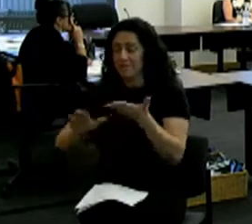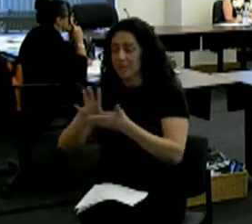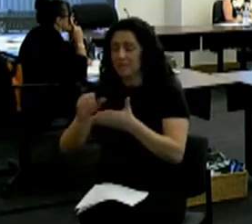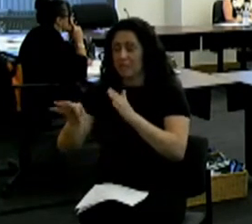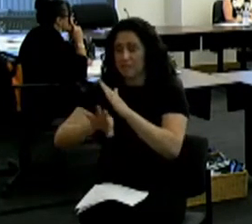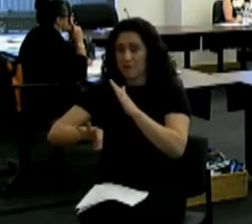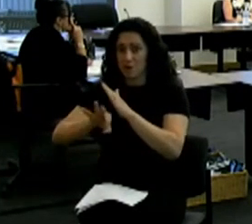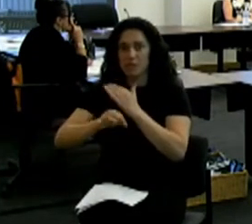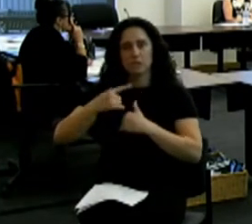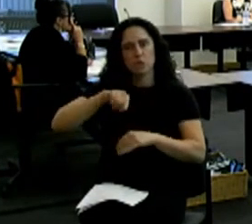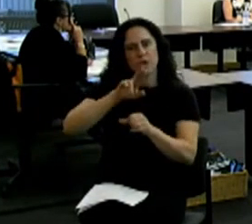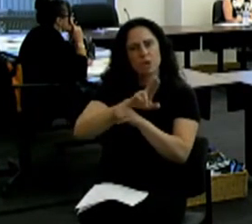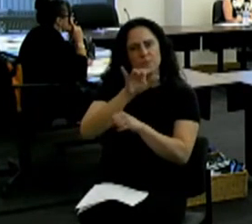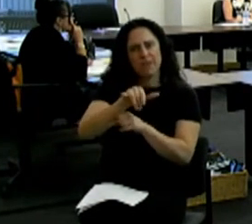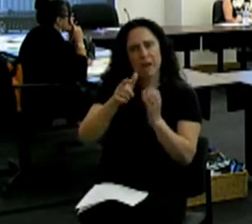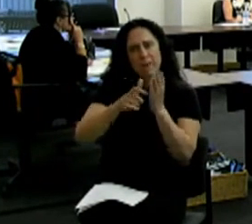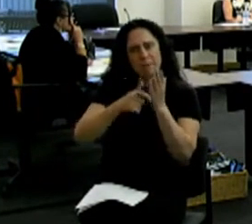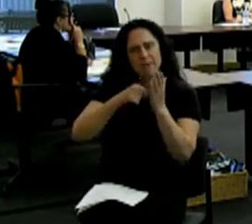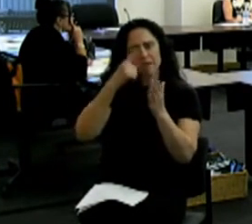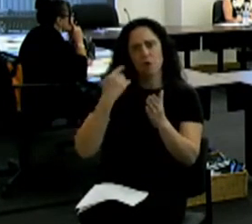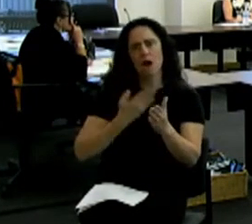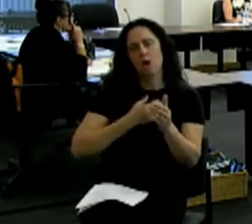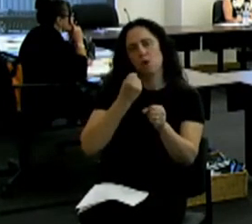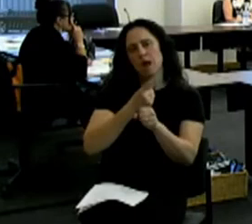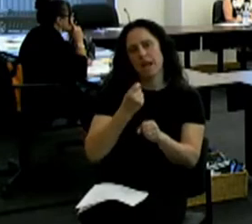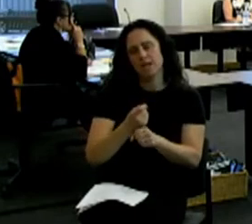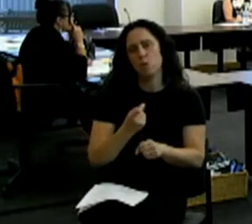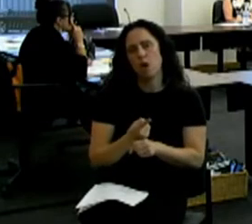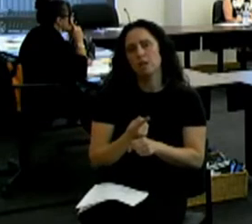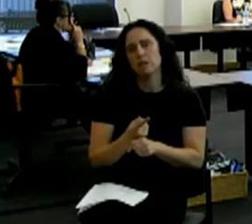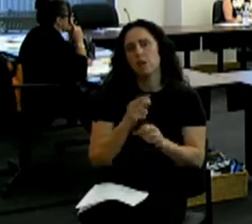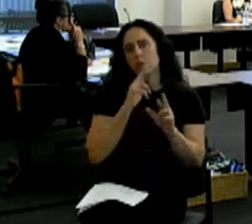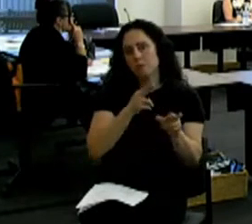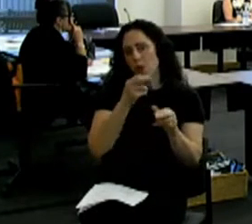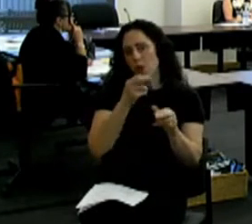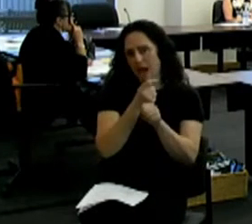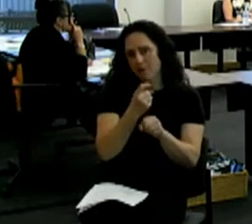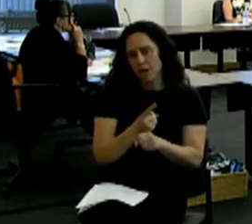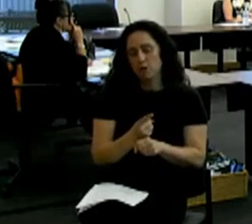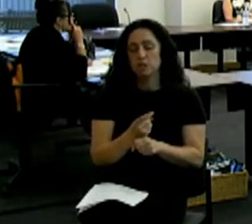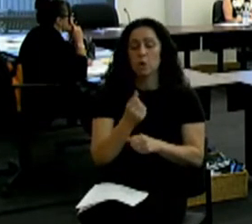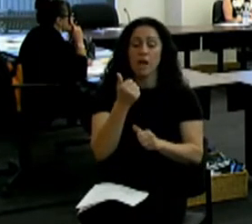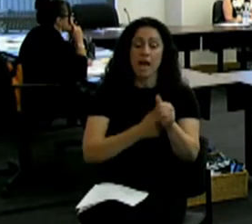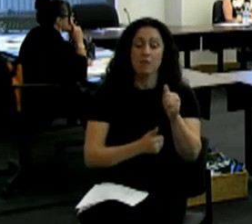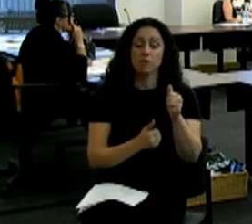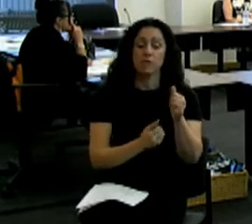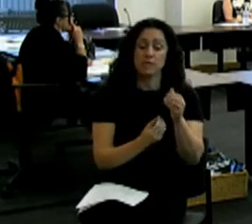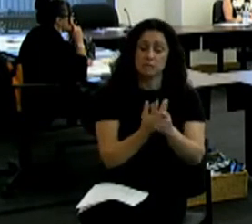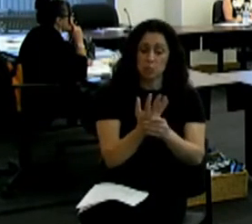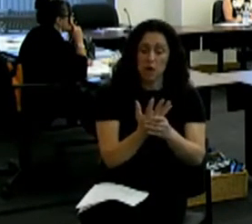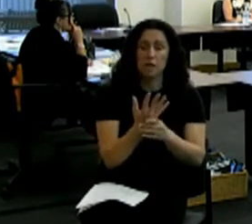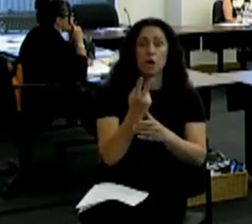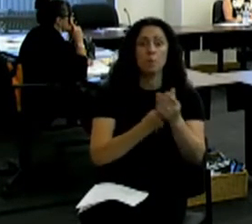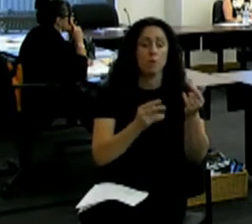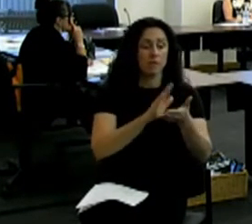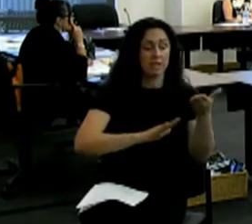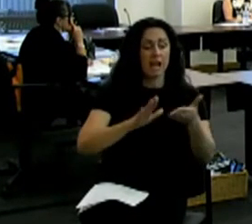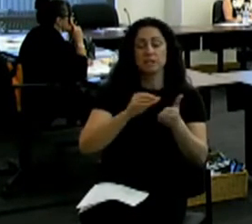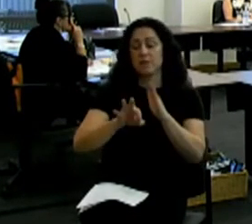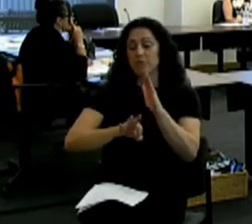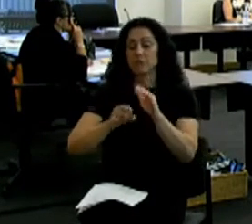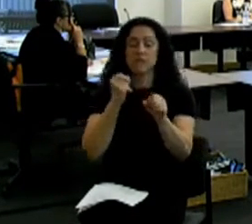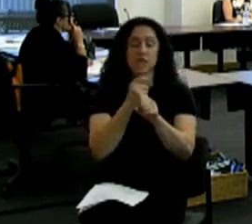foundation. So we use that publication for our annual report every year. So every spring, both the college and the foundation's annual report in